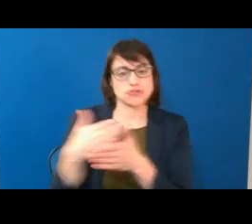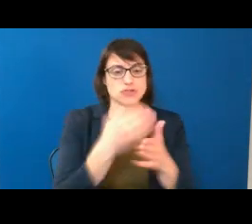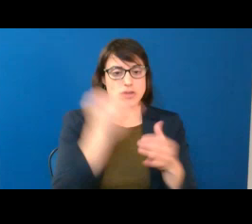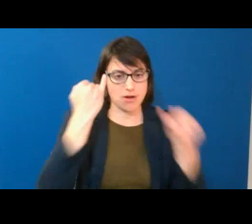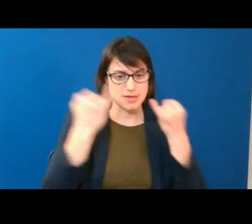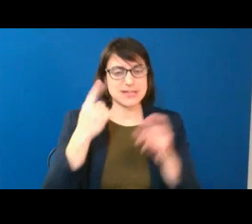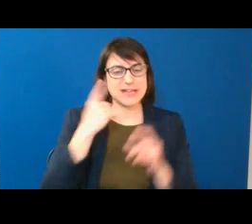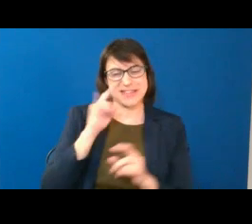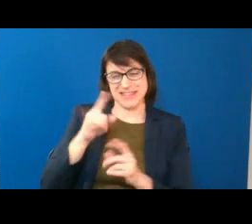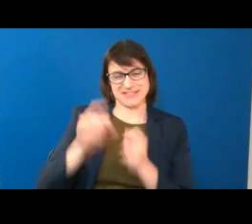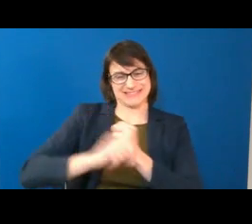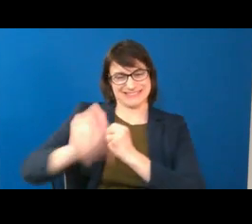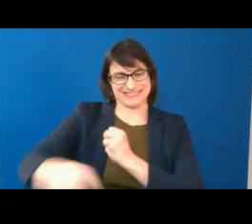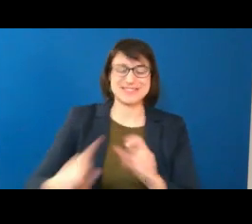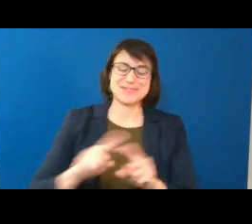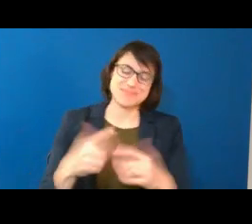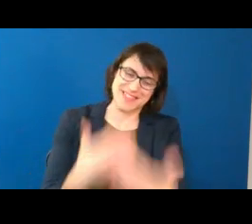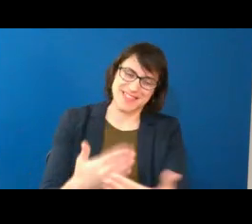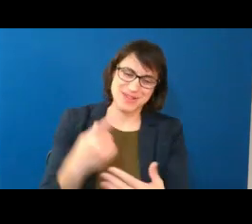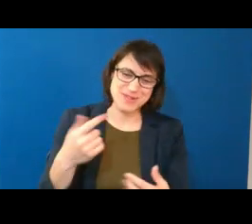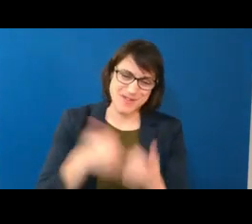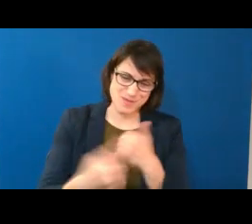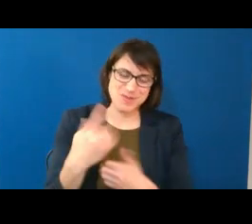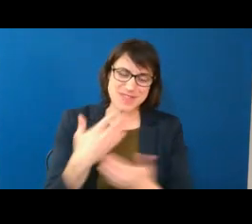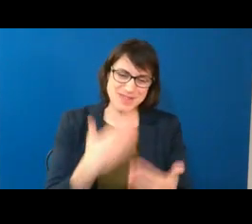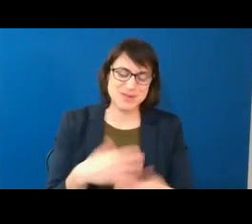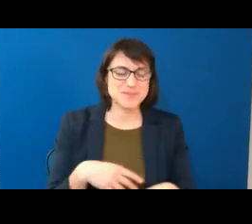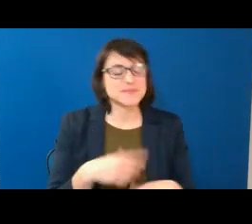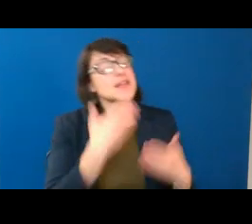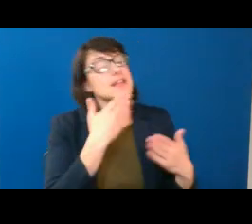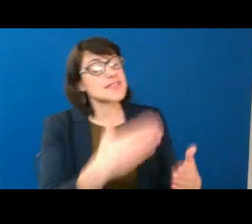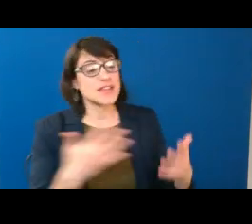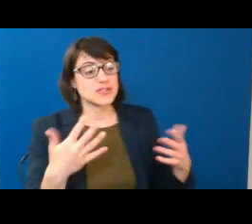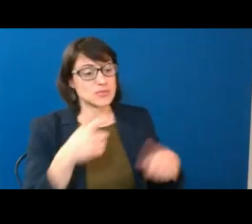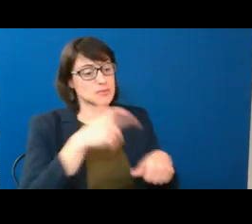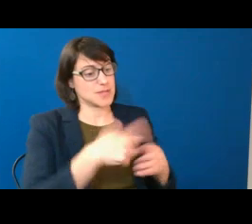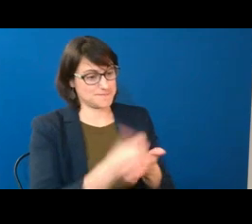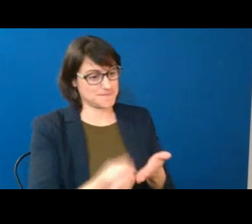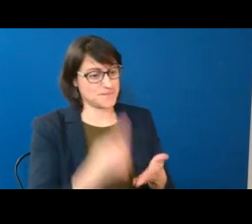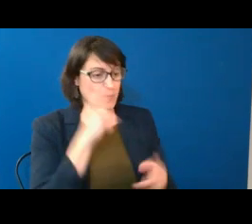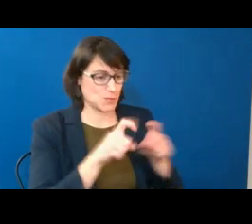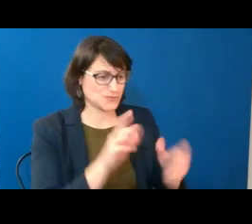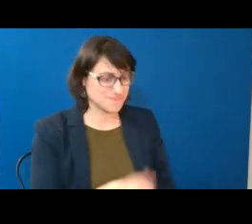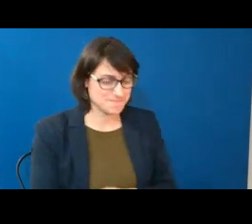long-winded answer, but thank you so much, everyone. Thank you. That's all the time we have for questions.